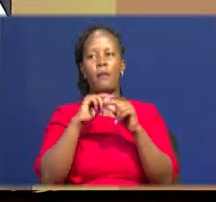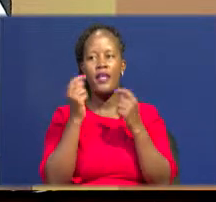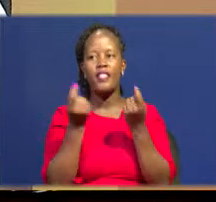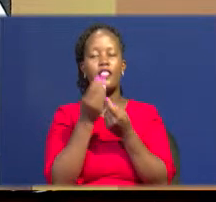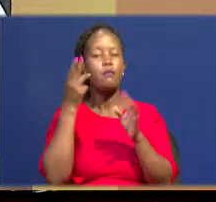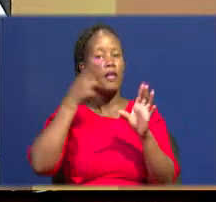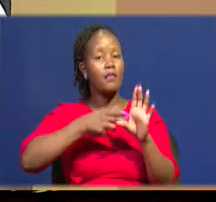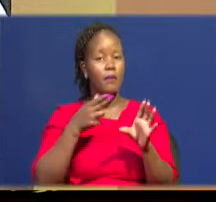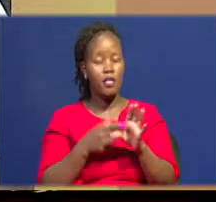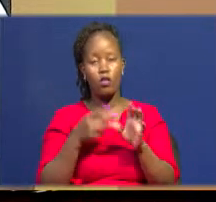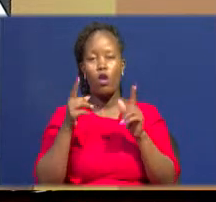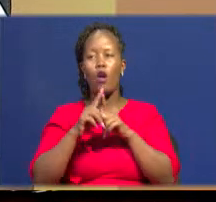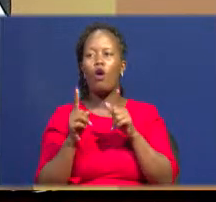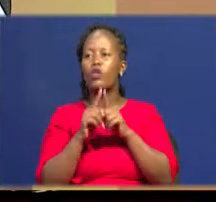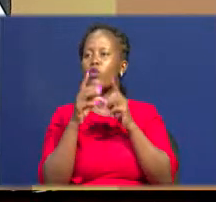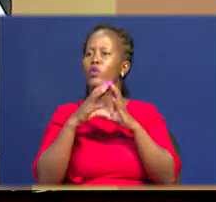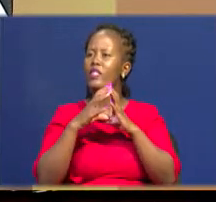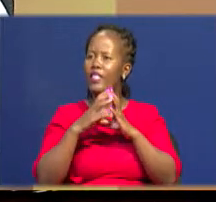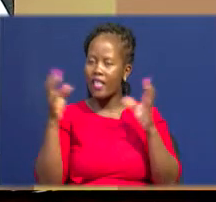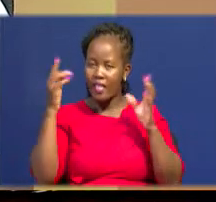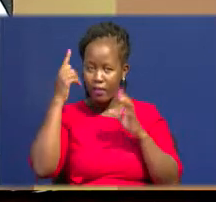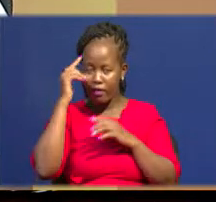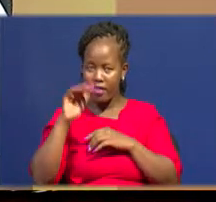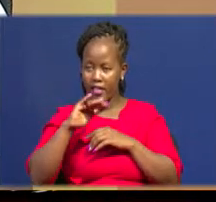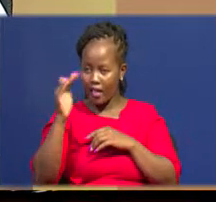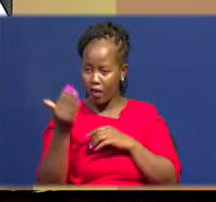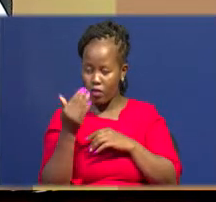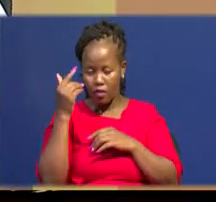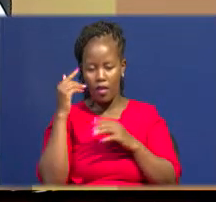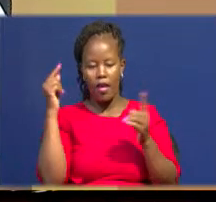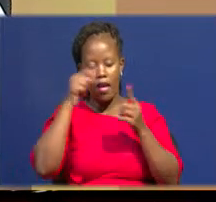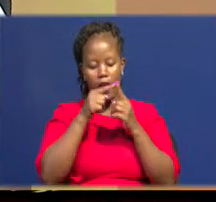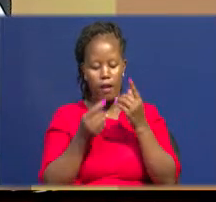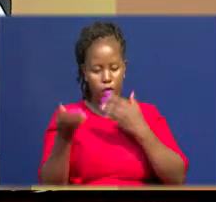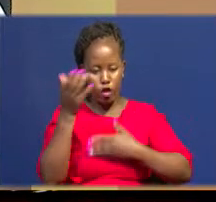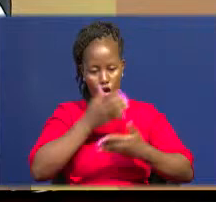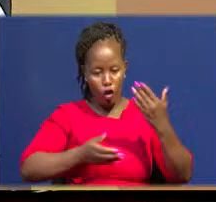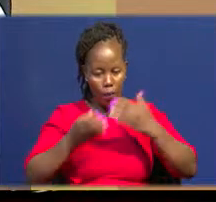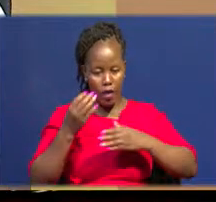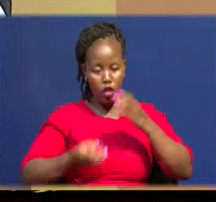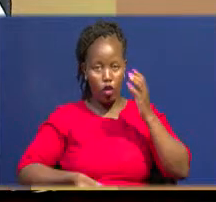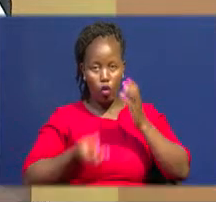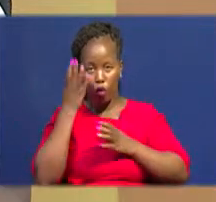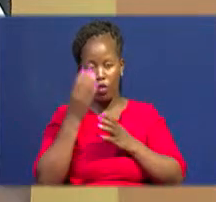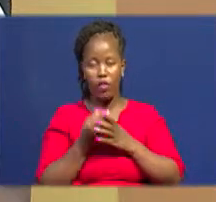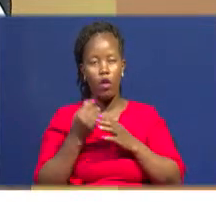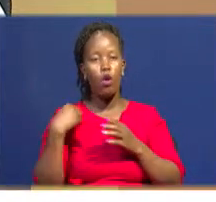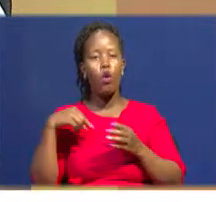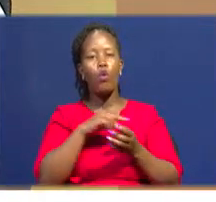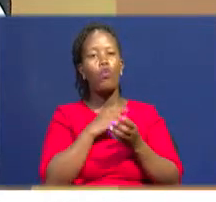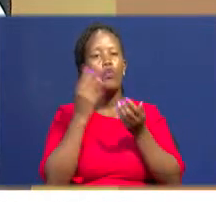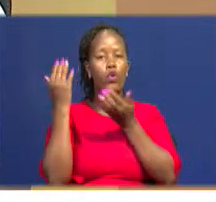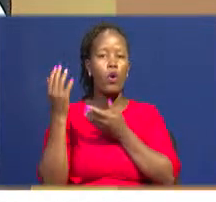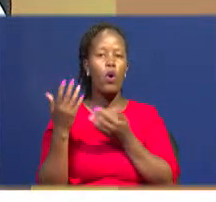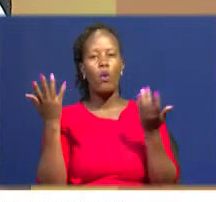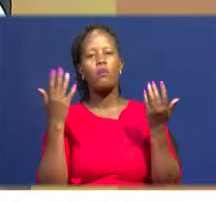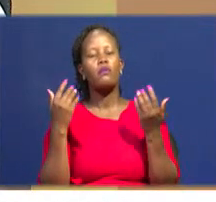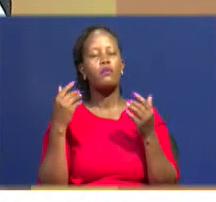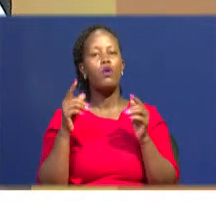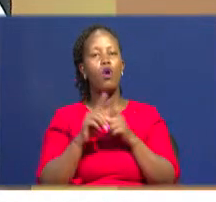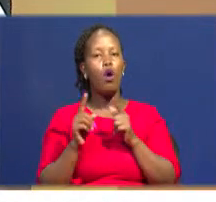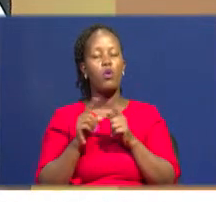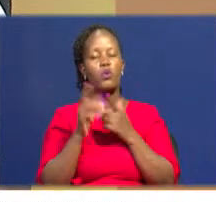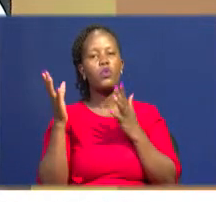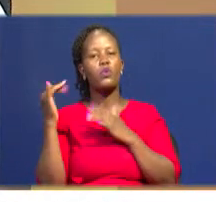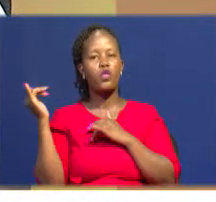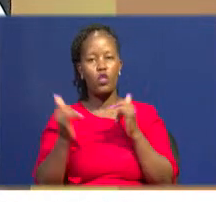town, contributed to the economic growth. And we are looking forward to this year because we have more sports. We are thinking of introducing even